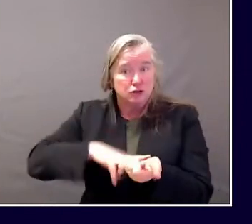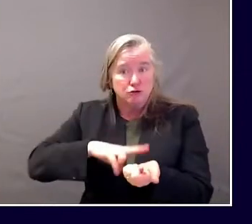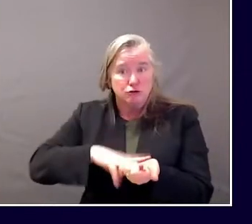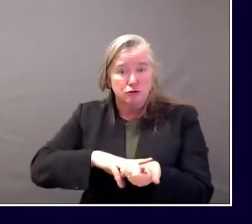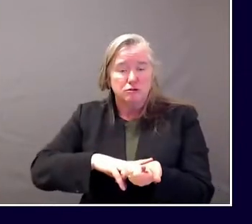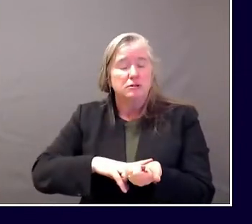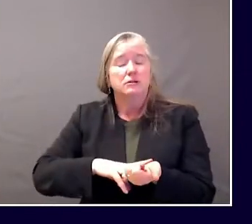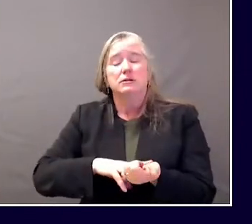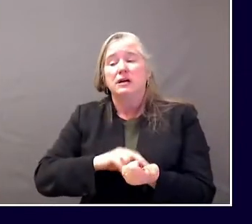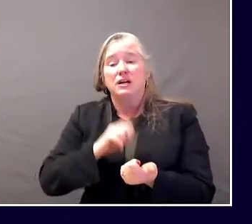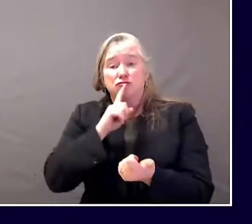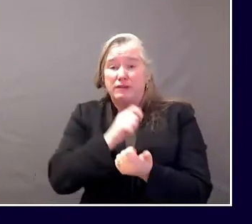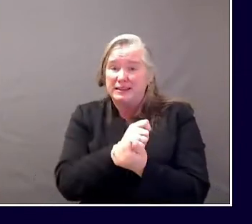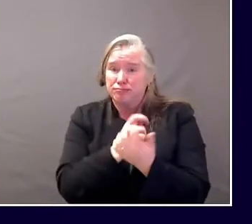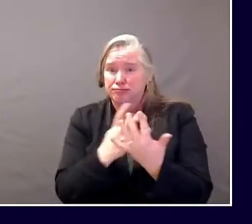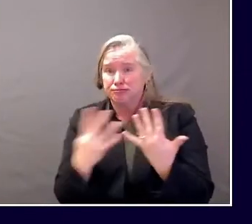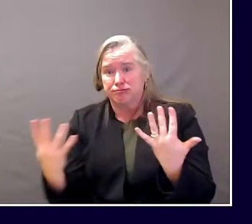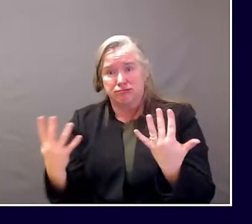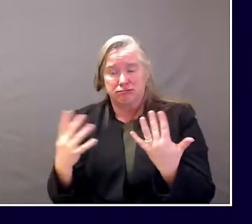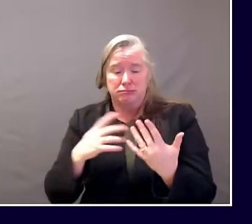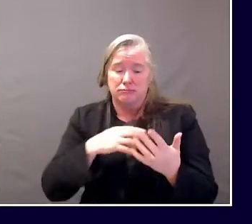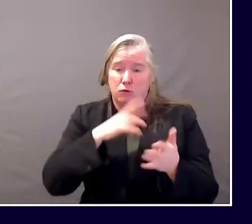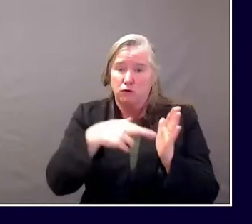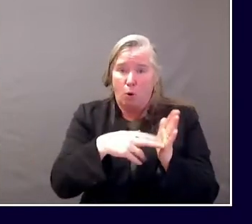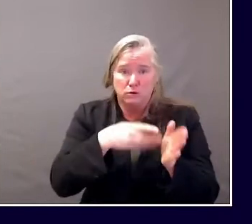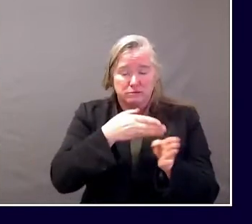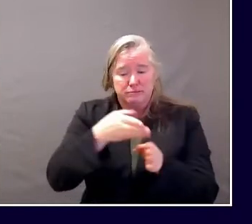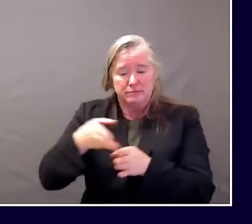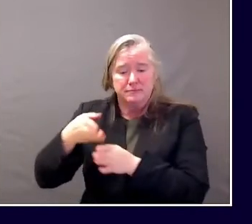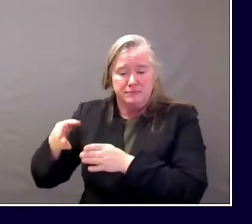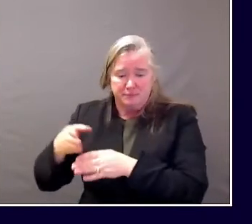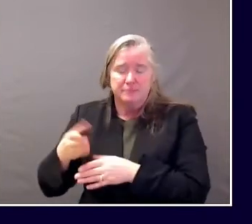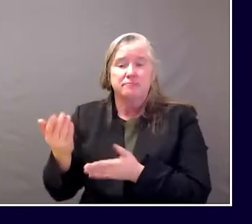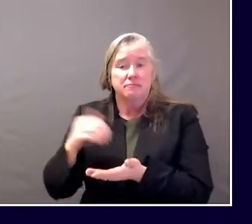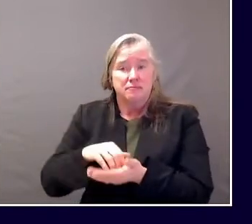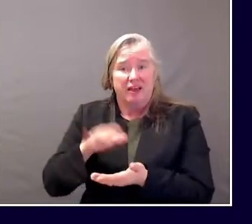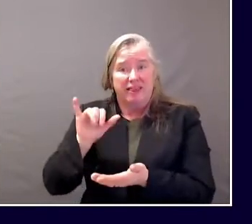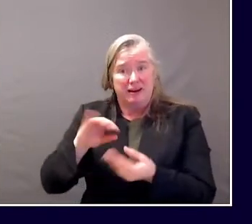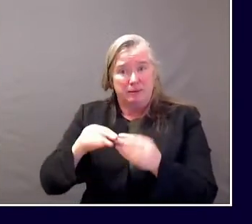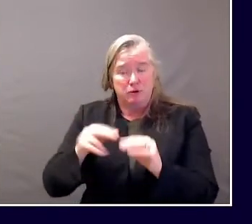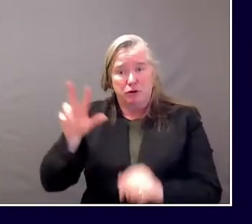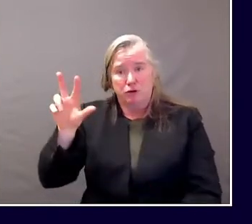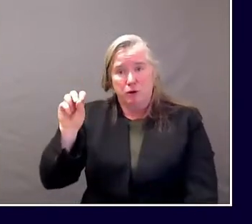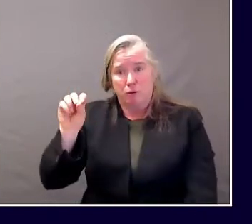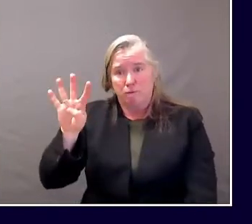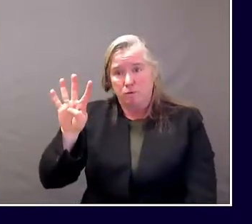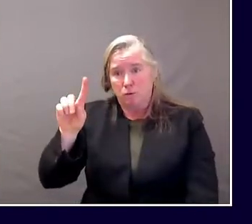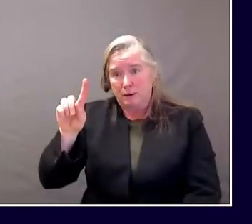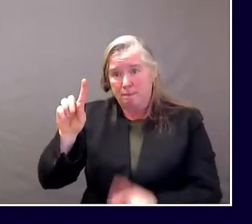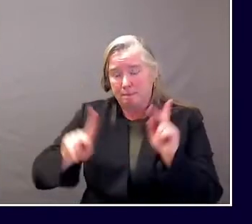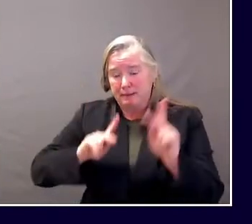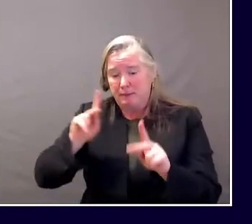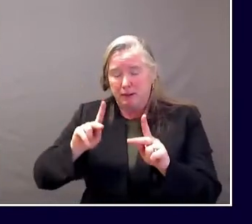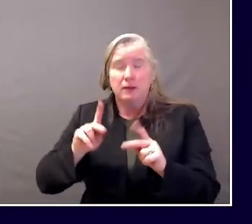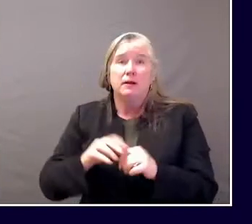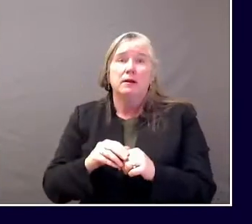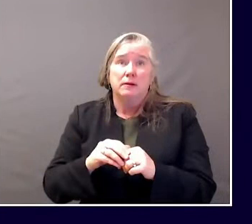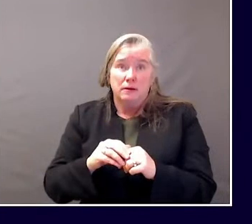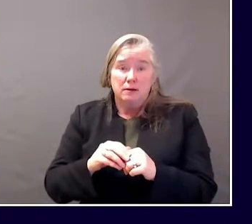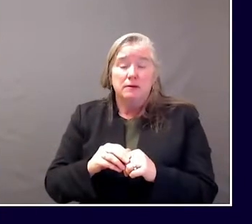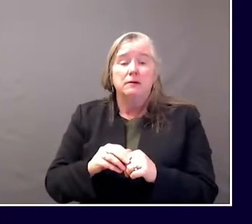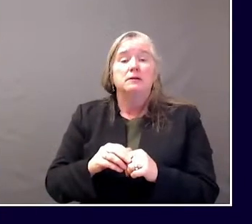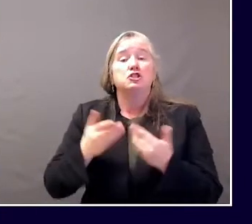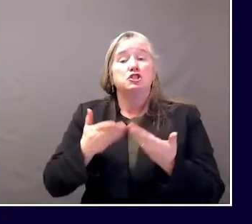It is a wide array, and just to provide that number, it's 3,041. The definition that we use, generally speaking,